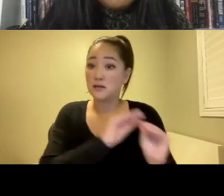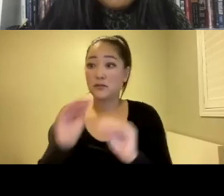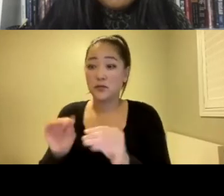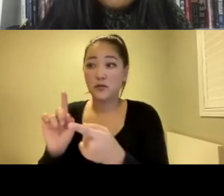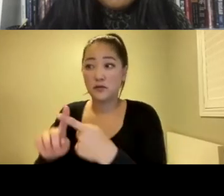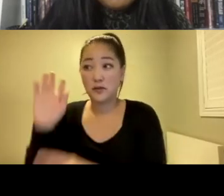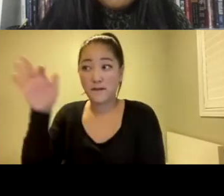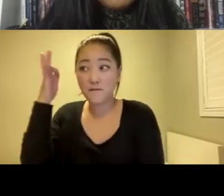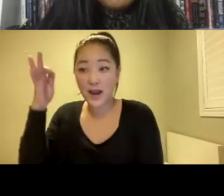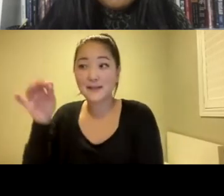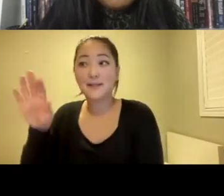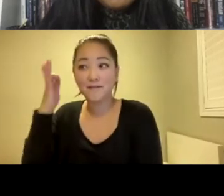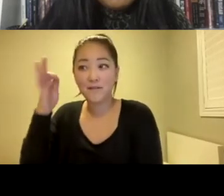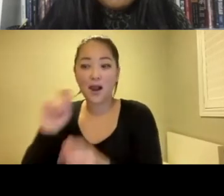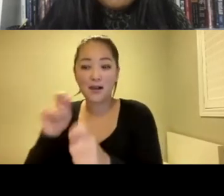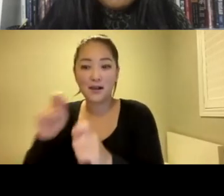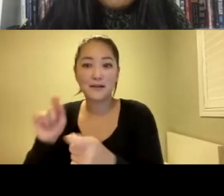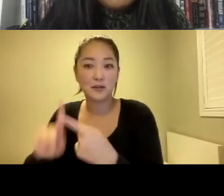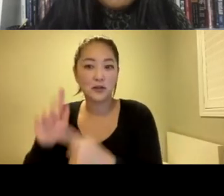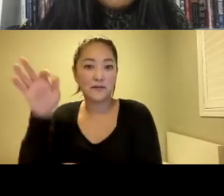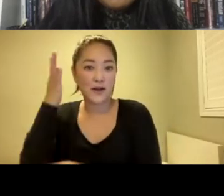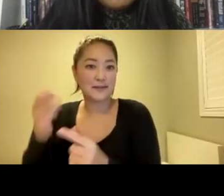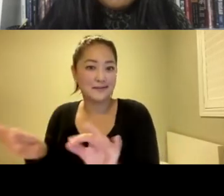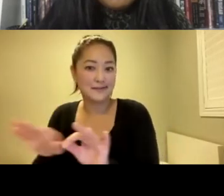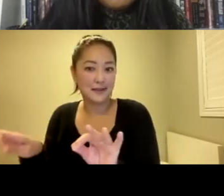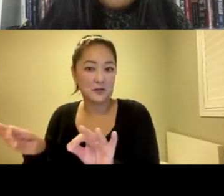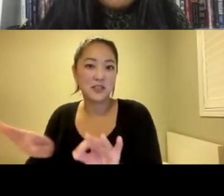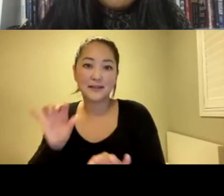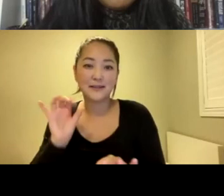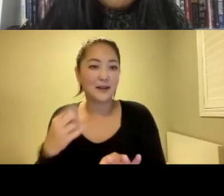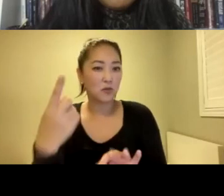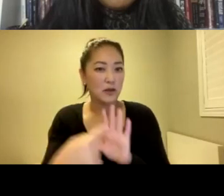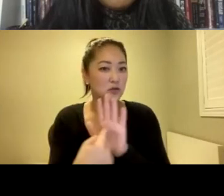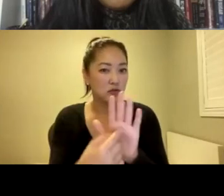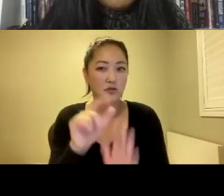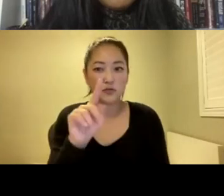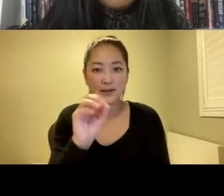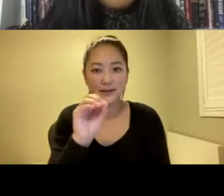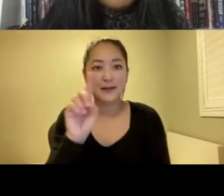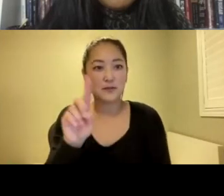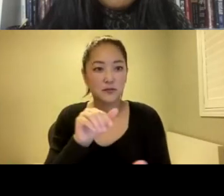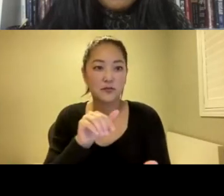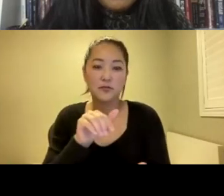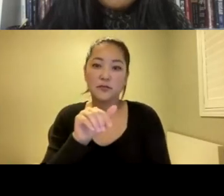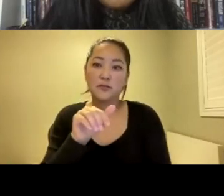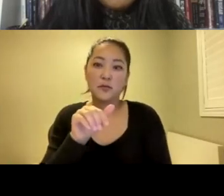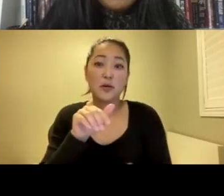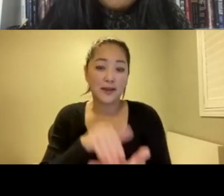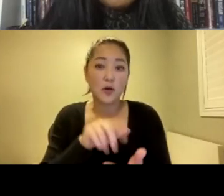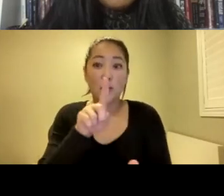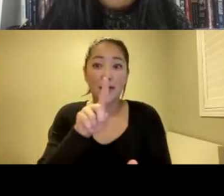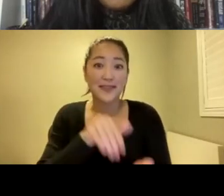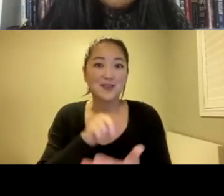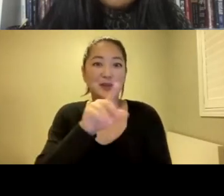is available for folks to watch, and it's done really well for us. We have a curriculum program attached to it where we